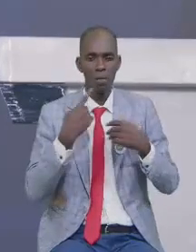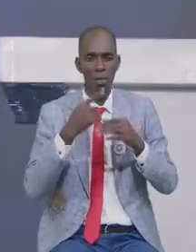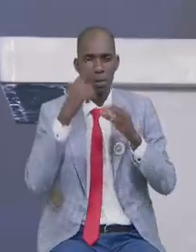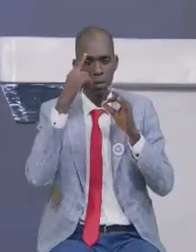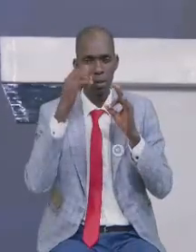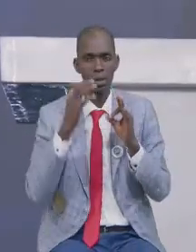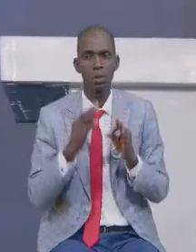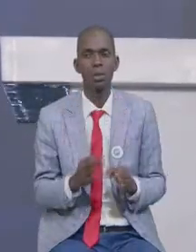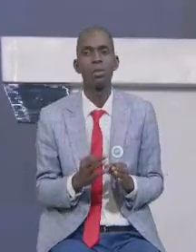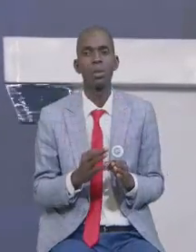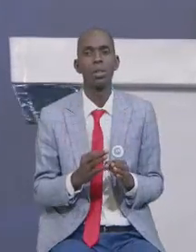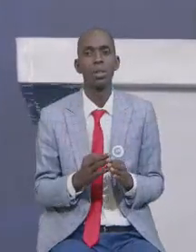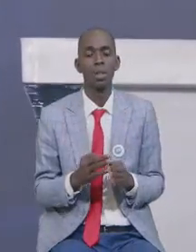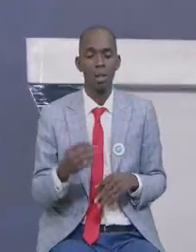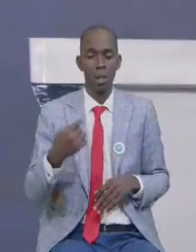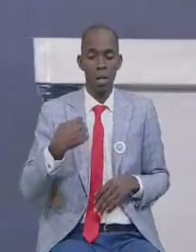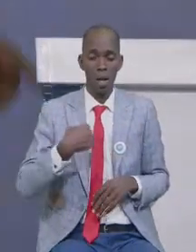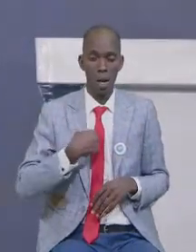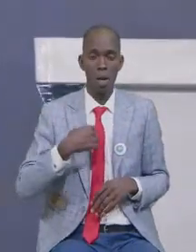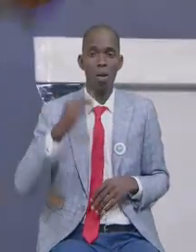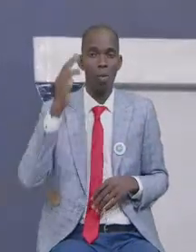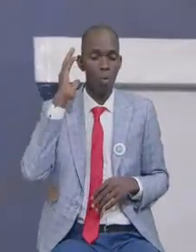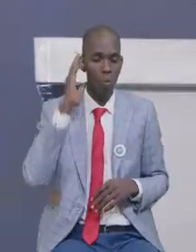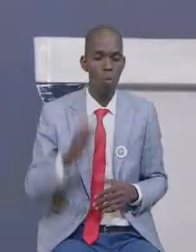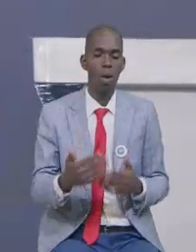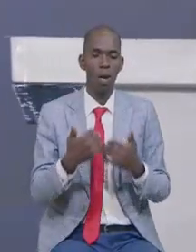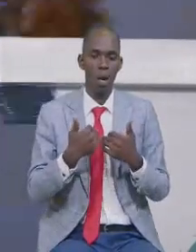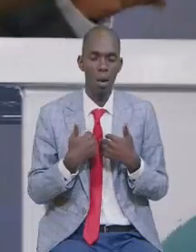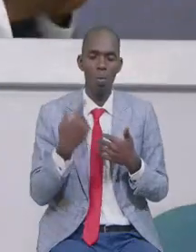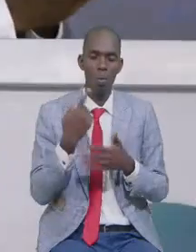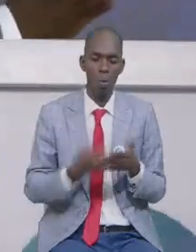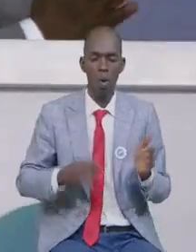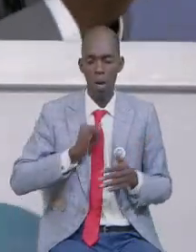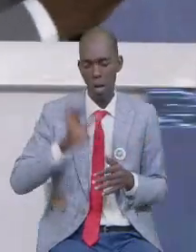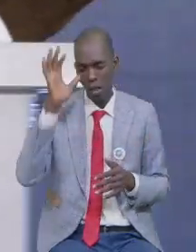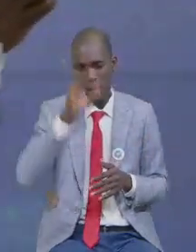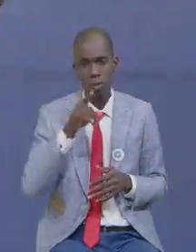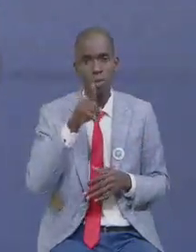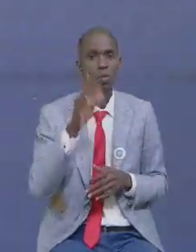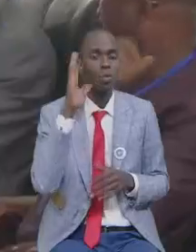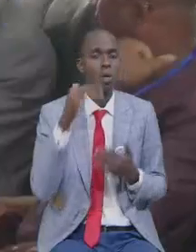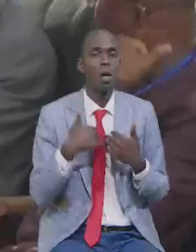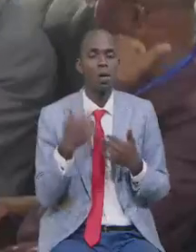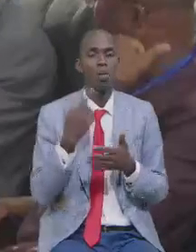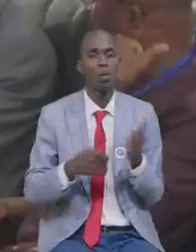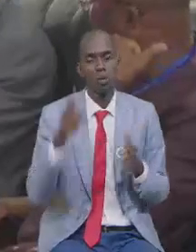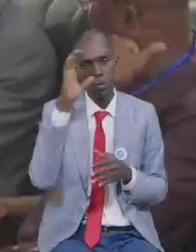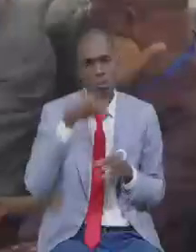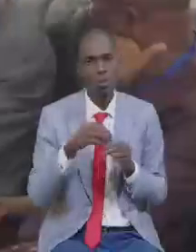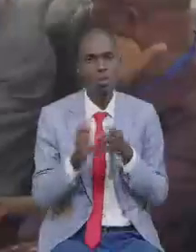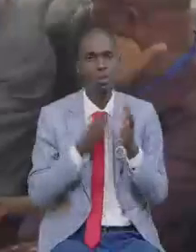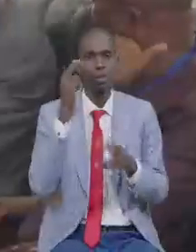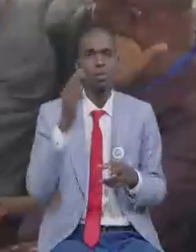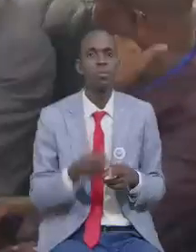determination, I will have what I seek. You will have what you are seeking. And